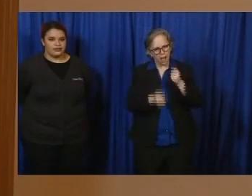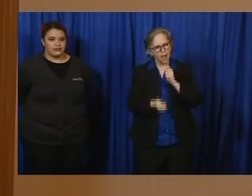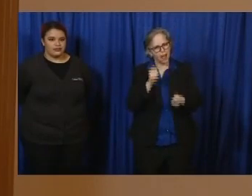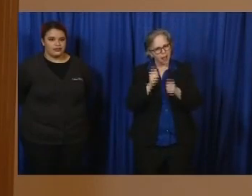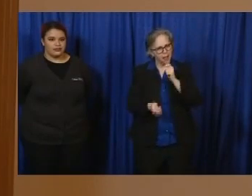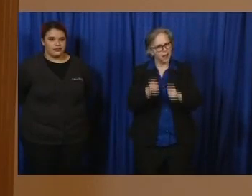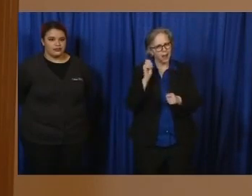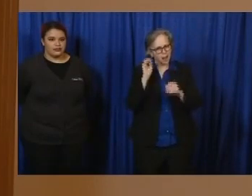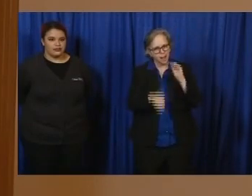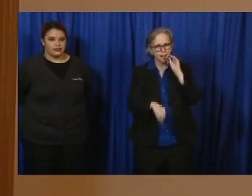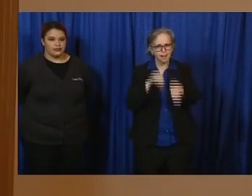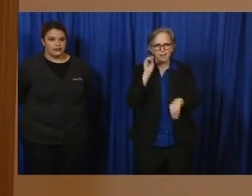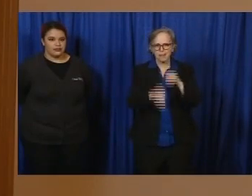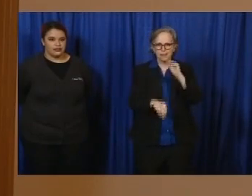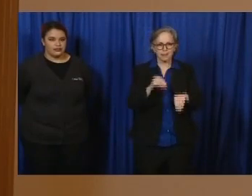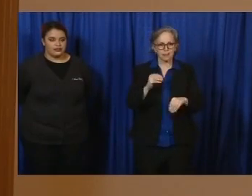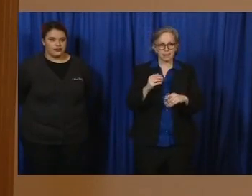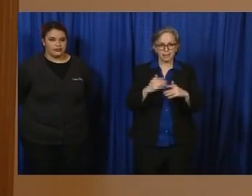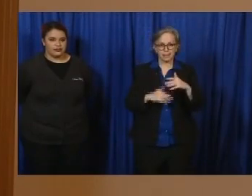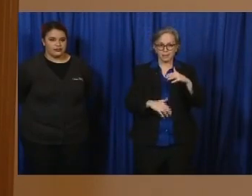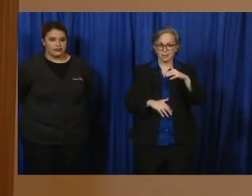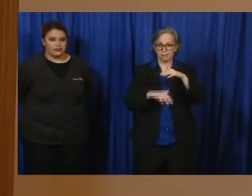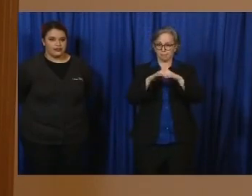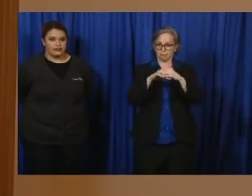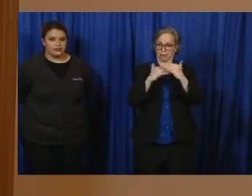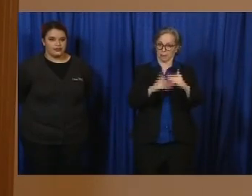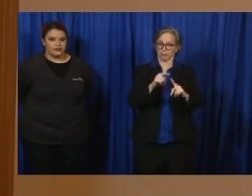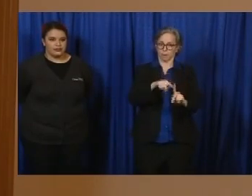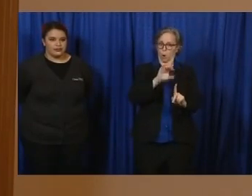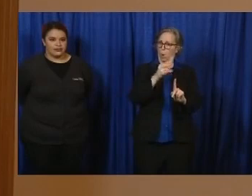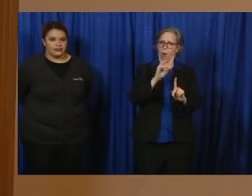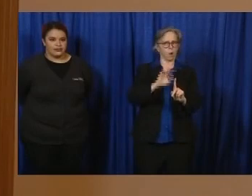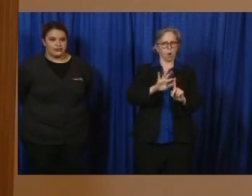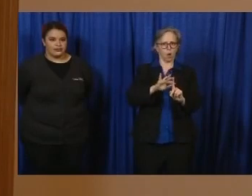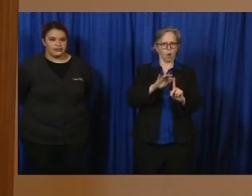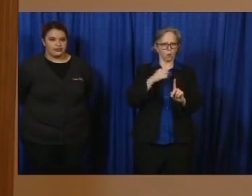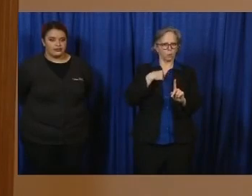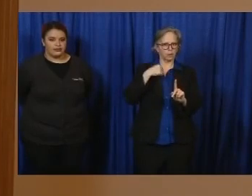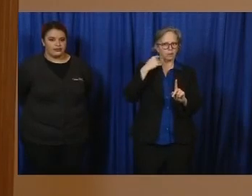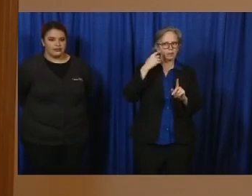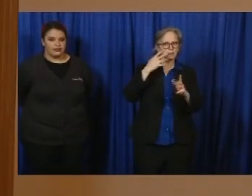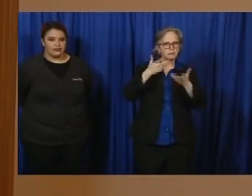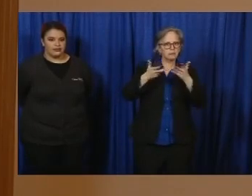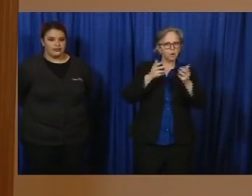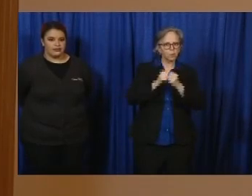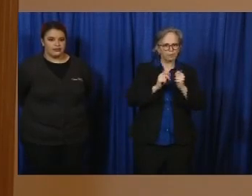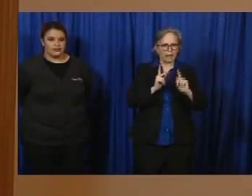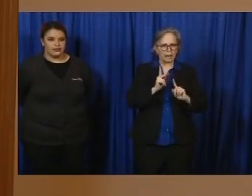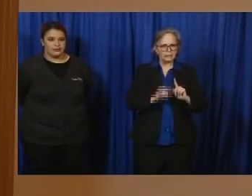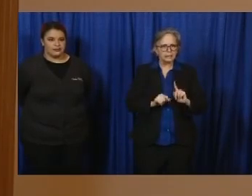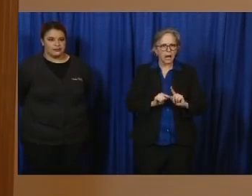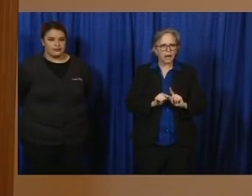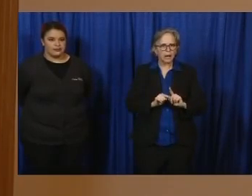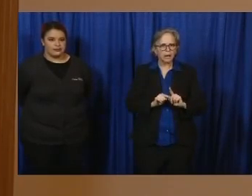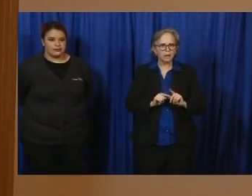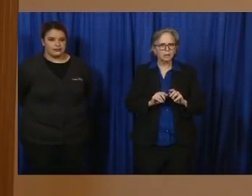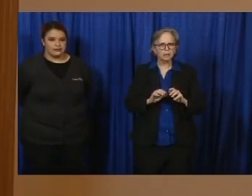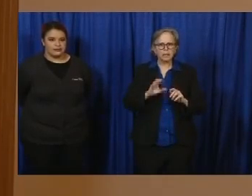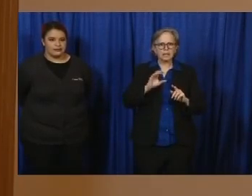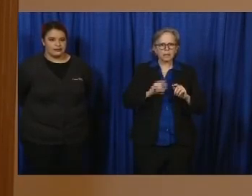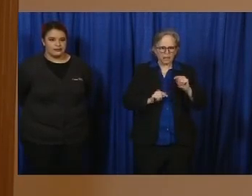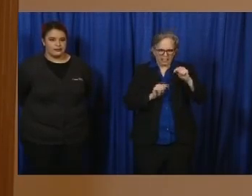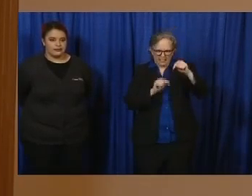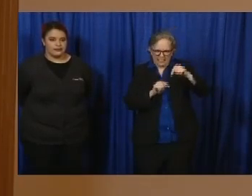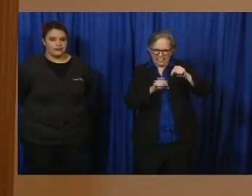borders. So Kentucky has already been talking to Cincinnati as part of routine business. So it's really helpful because we already have those